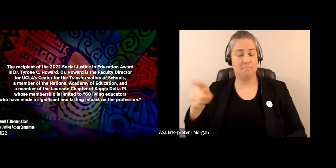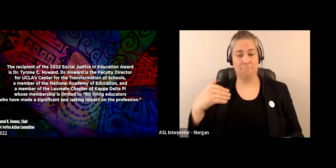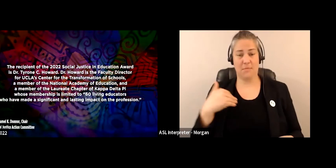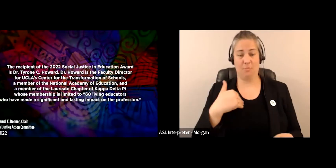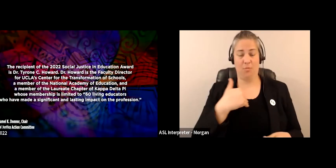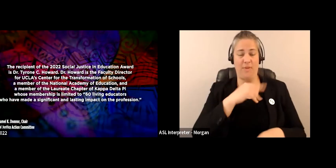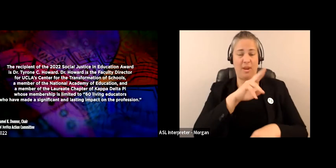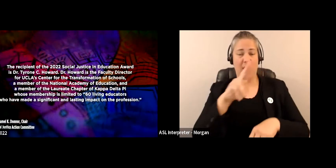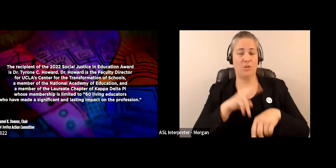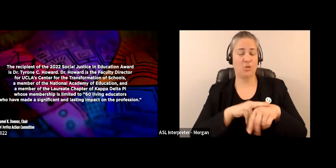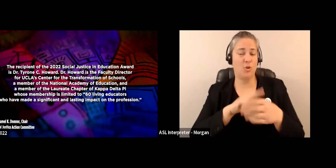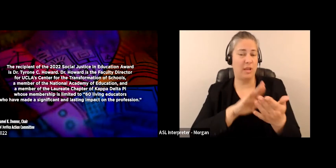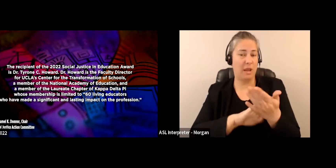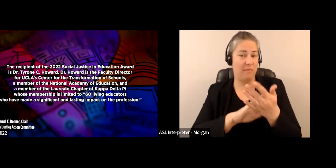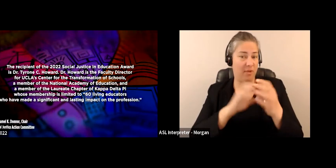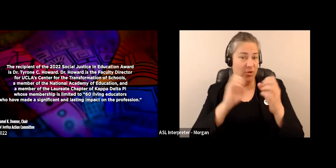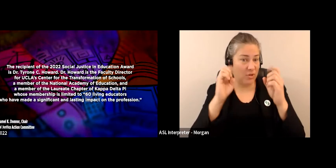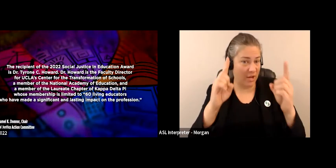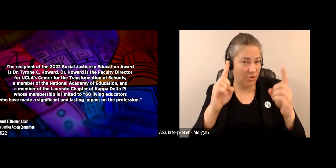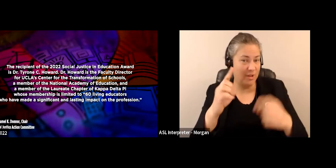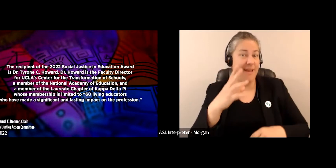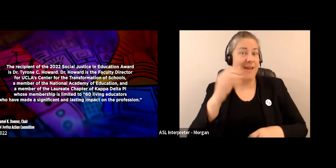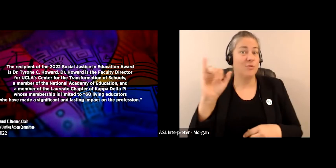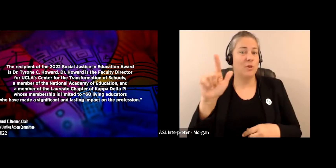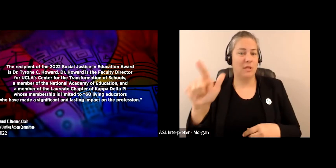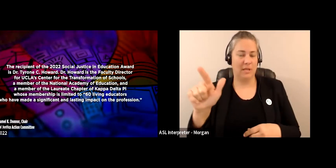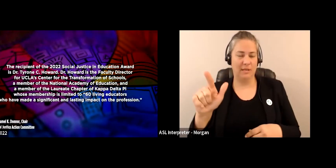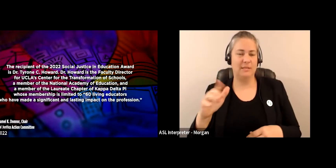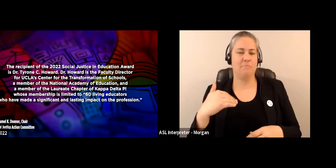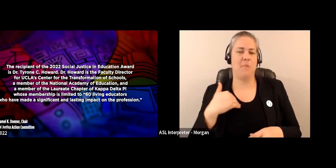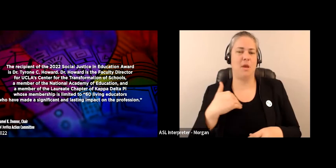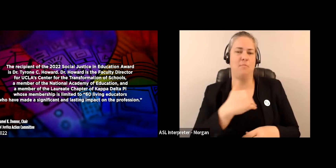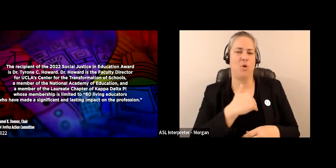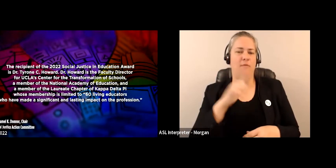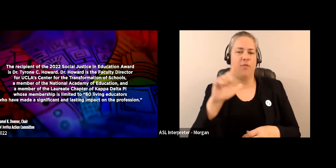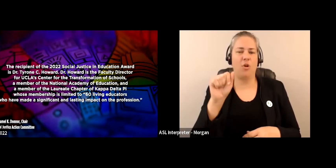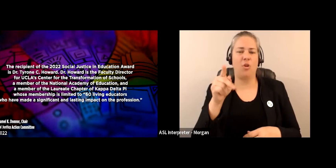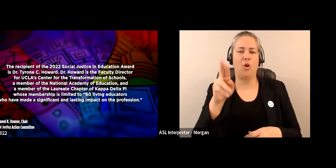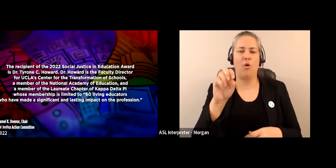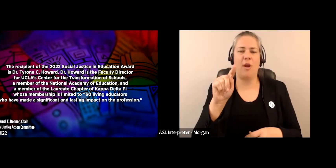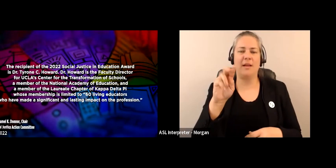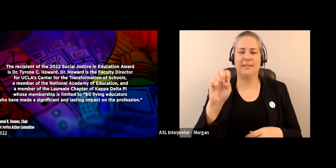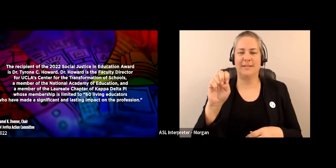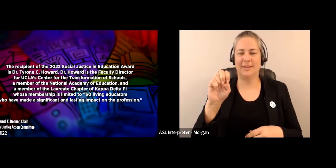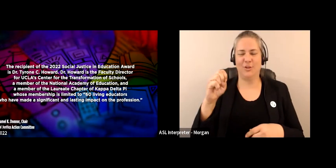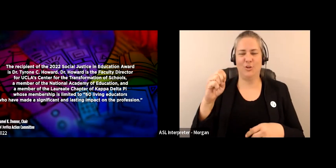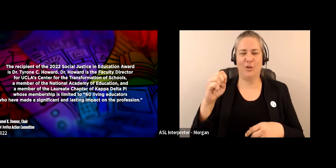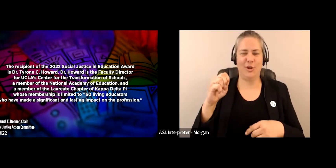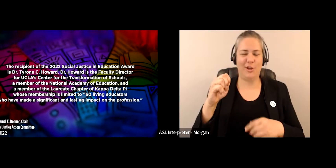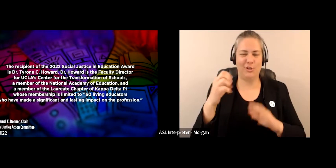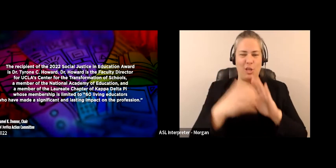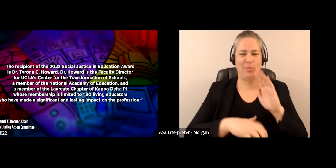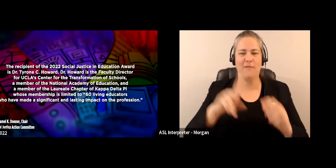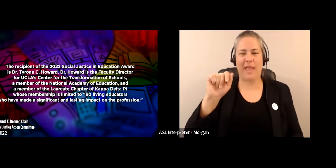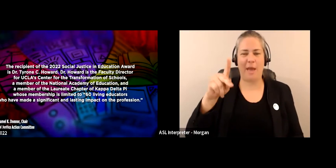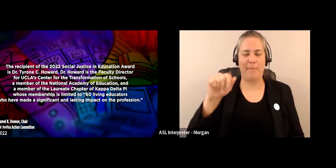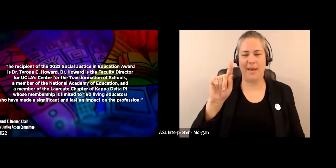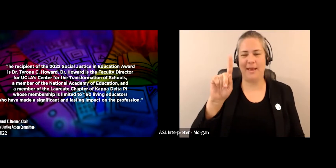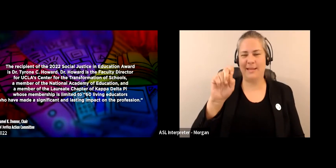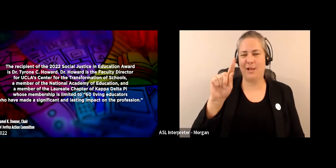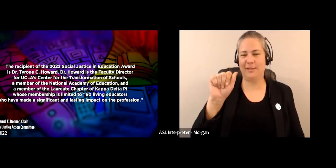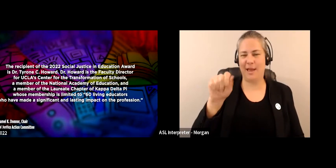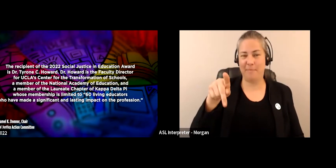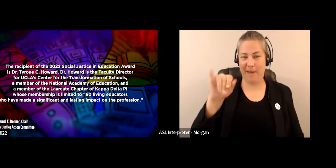National Academy of Education, and a member of the laureate chapter of Kappa Delta Pi, whose membership is limited